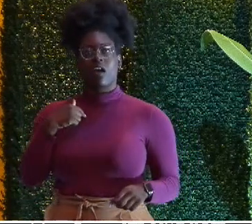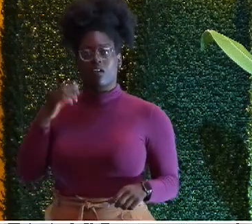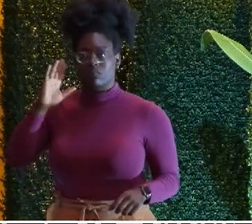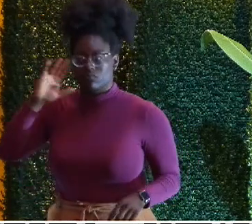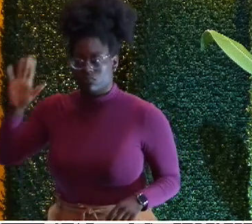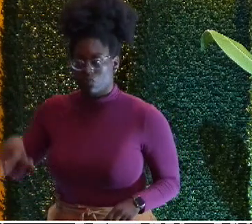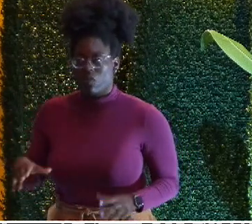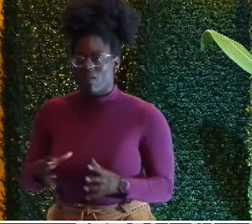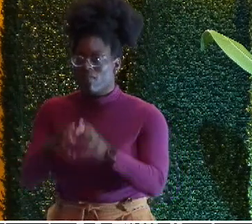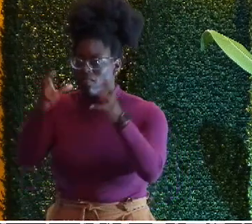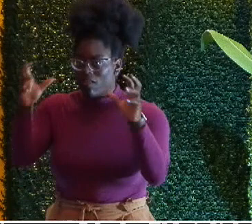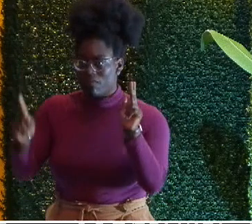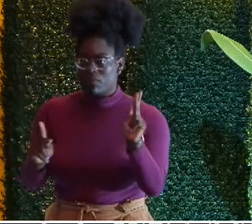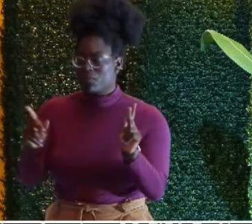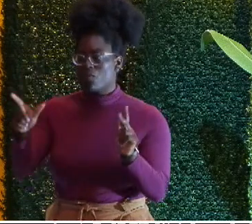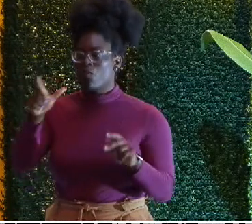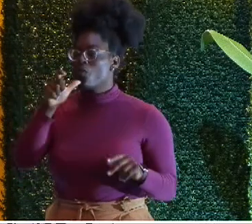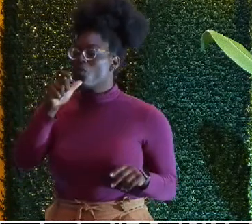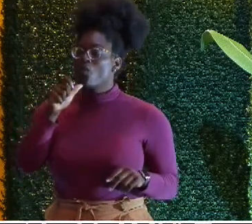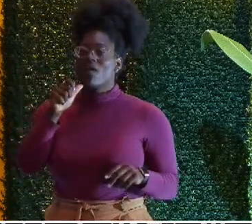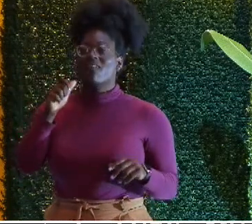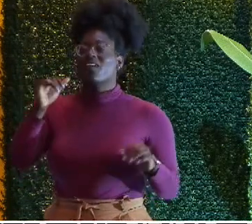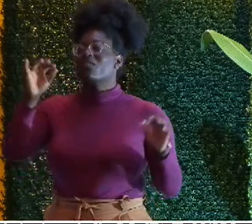close to understanding what we're talking about.